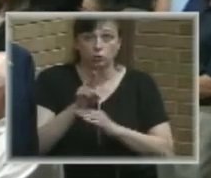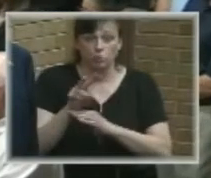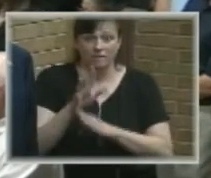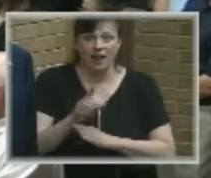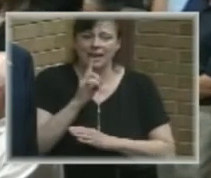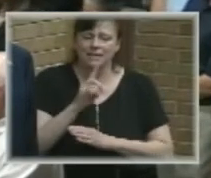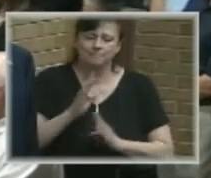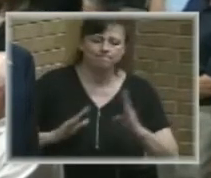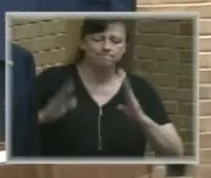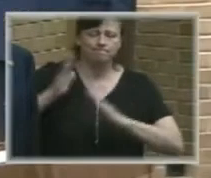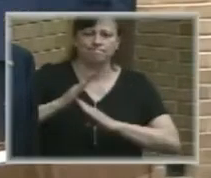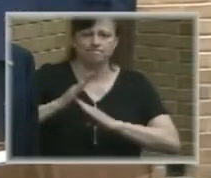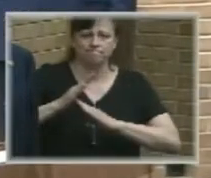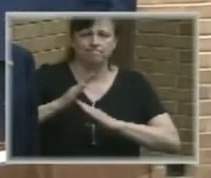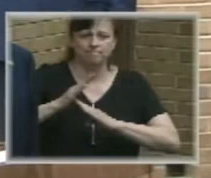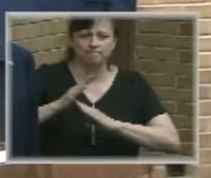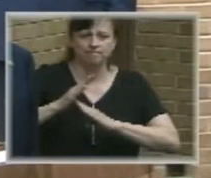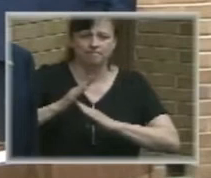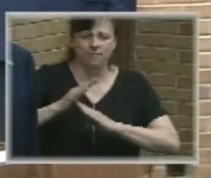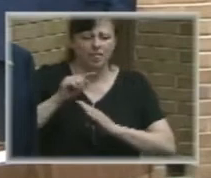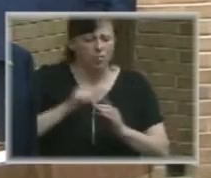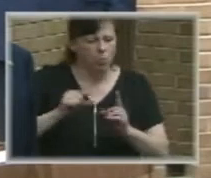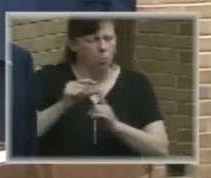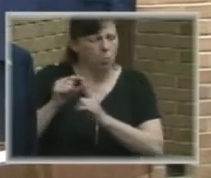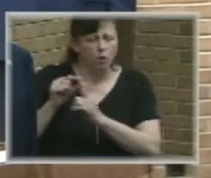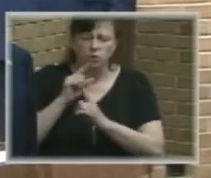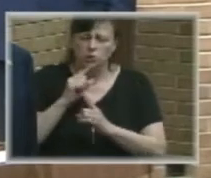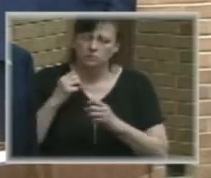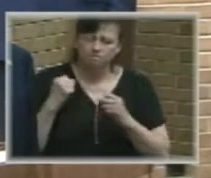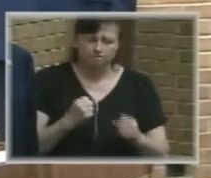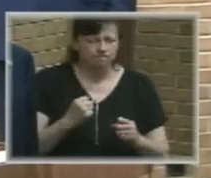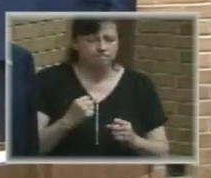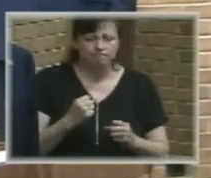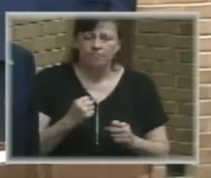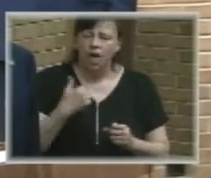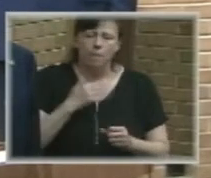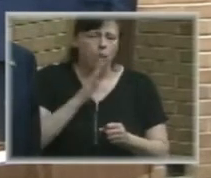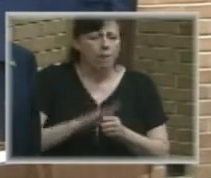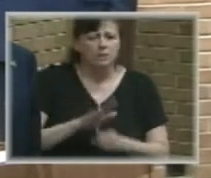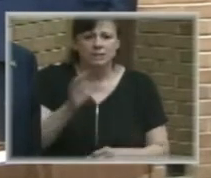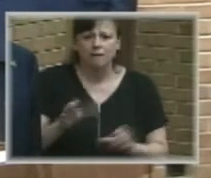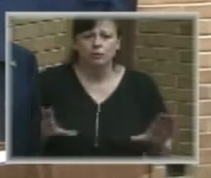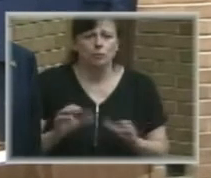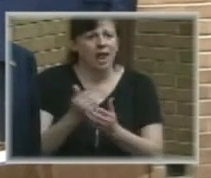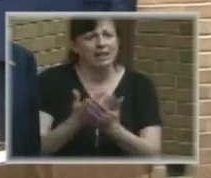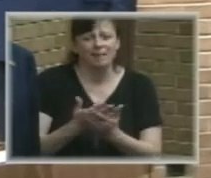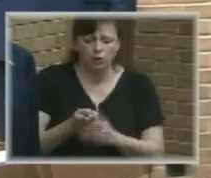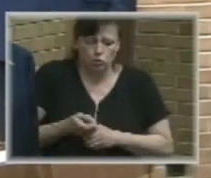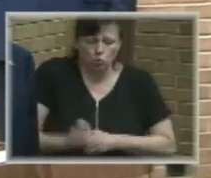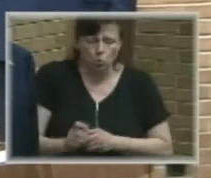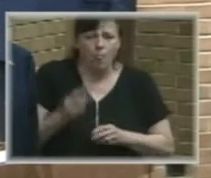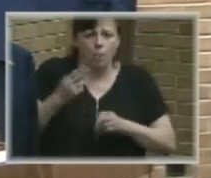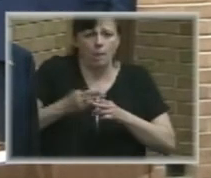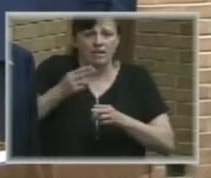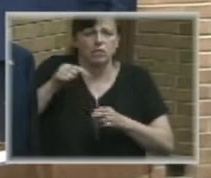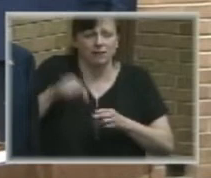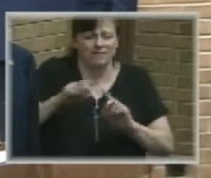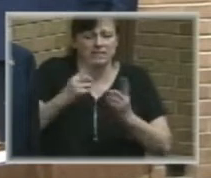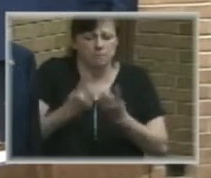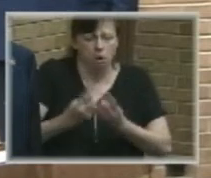to none. Those words ring true with me, and I promise never to do anything to tarnish the reputation of this